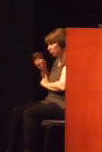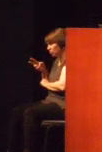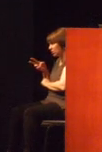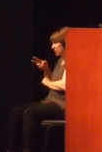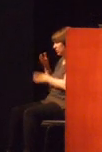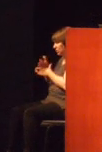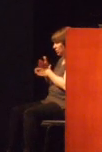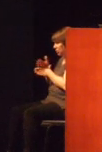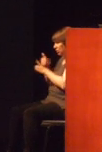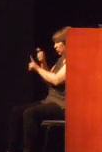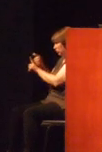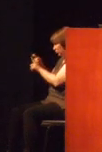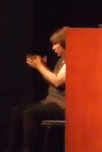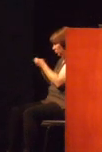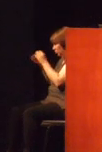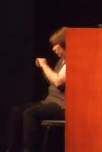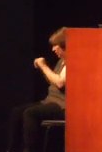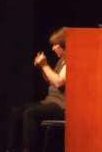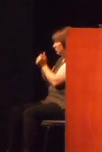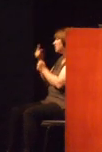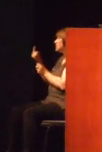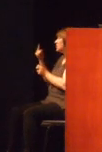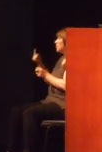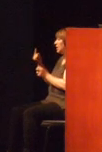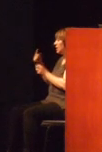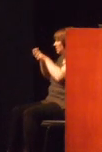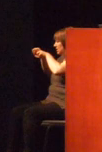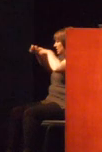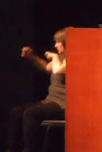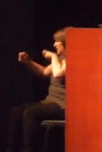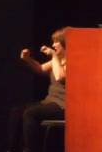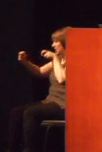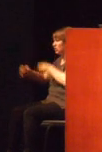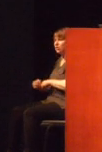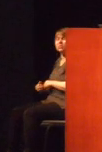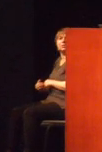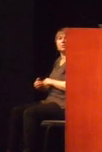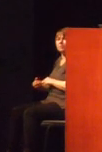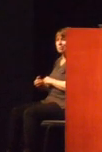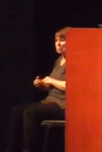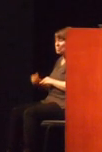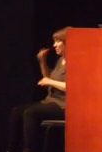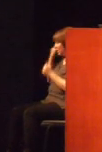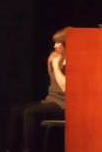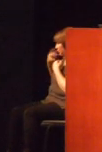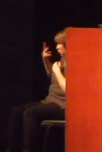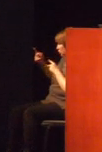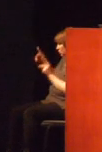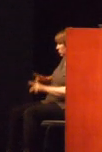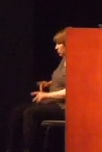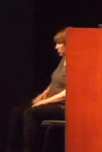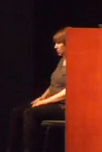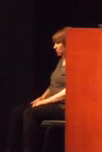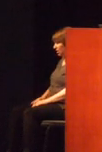little bit of your personal story with somebody sitting next to you. So if you have two people sitting next to you and there's